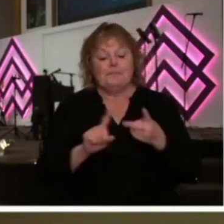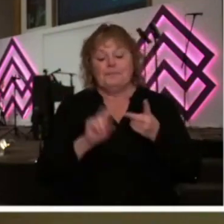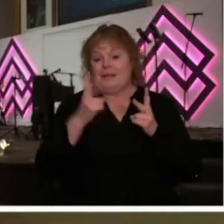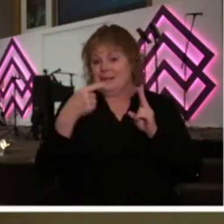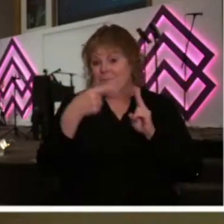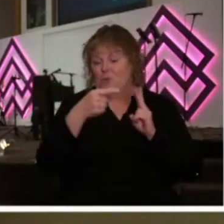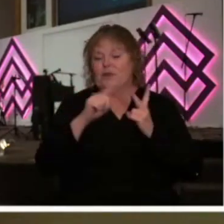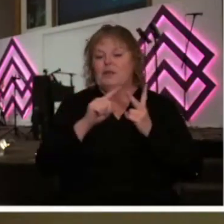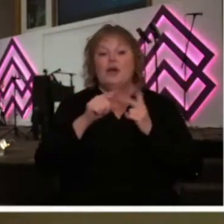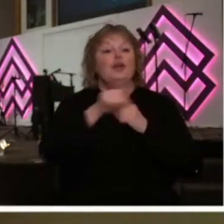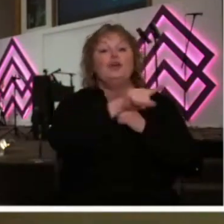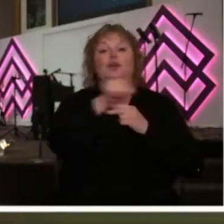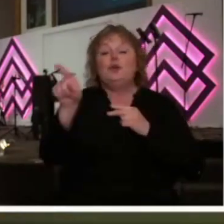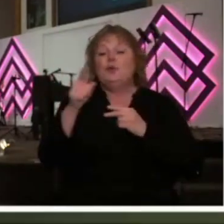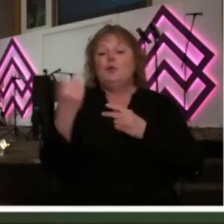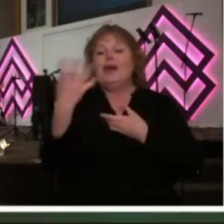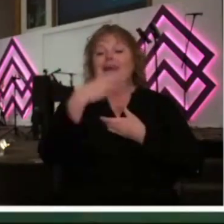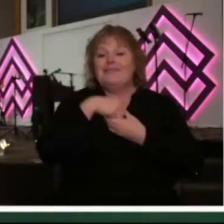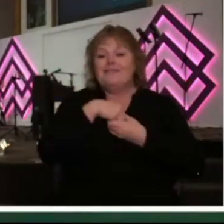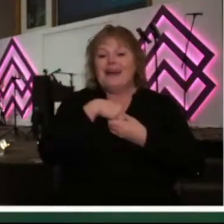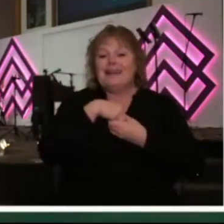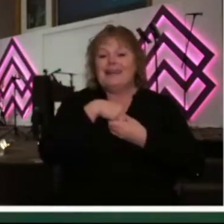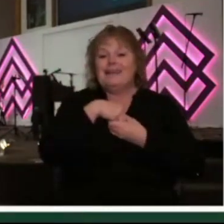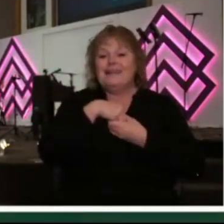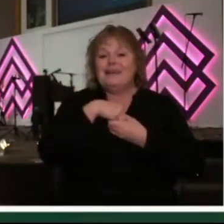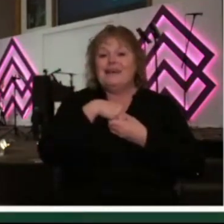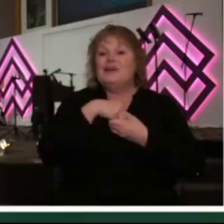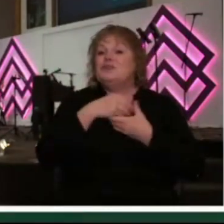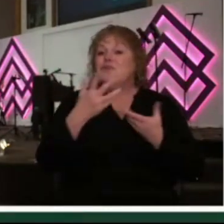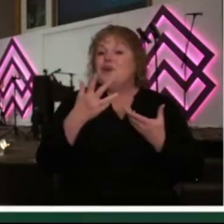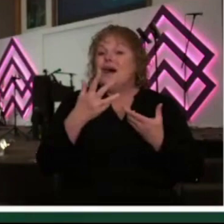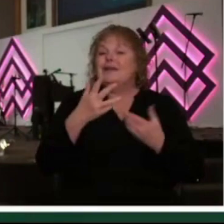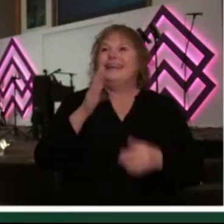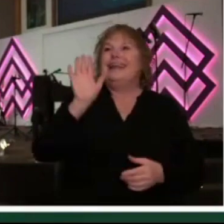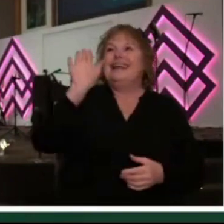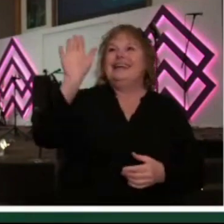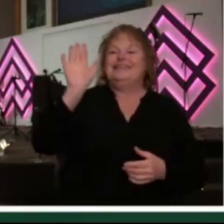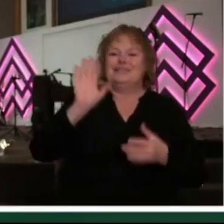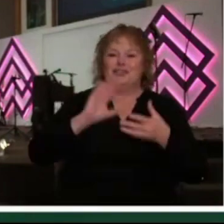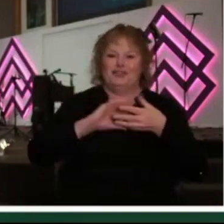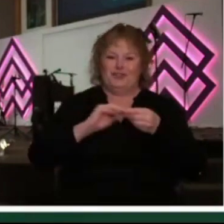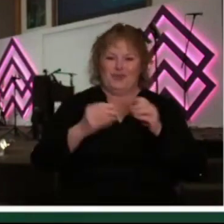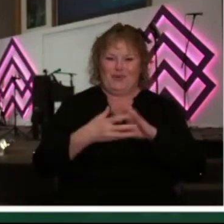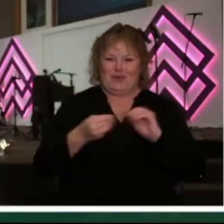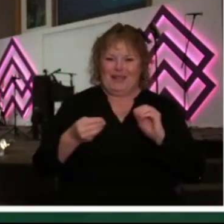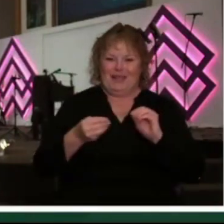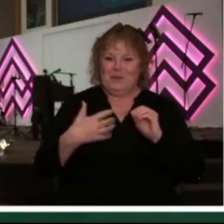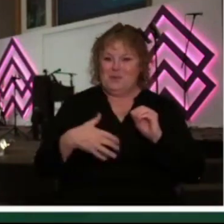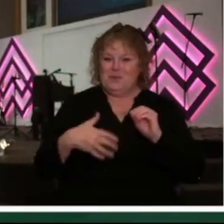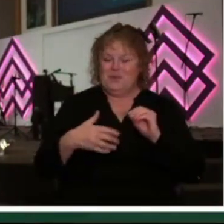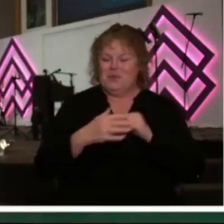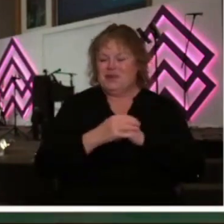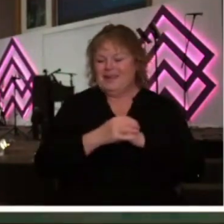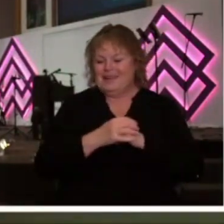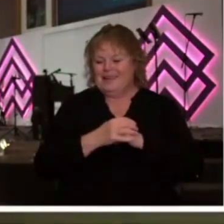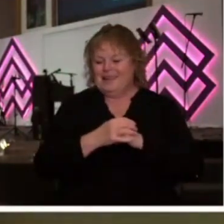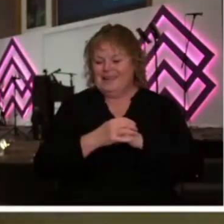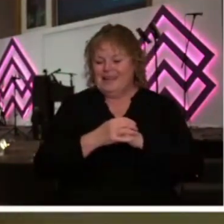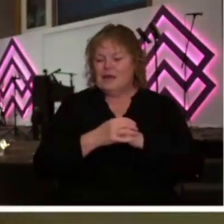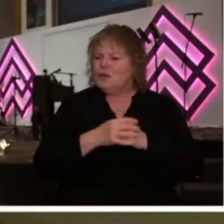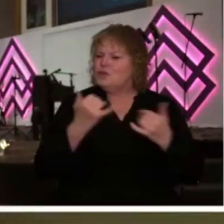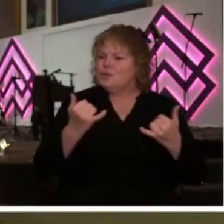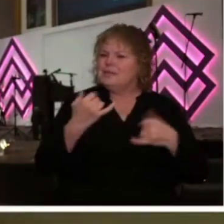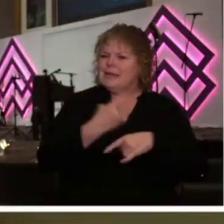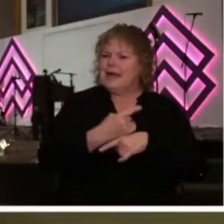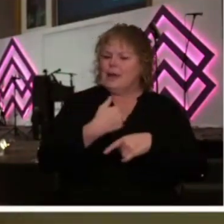you are invited into the great big story of God. Before I get into the opportunity that is specifically before us